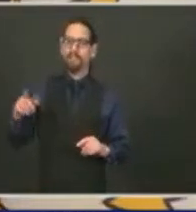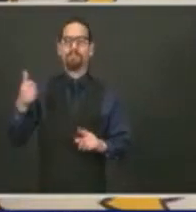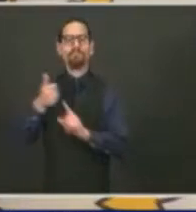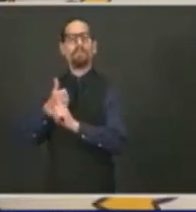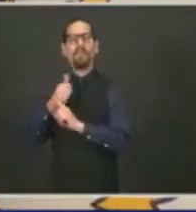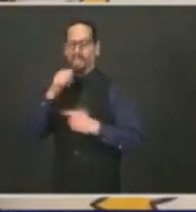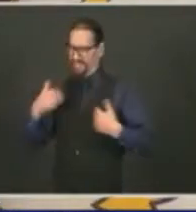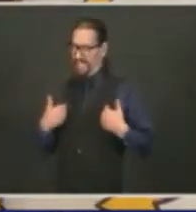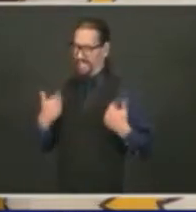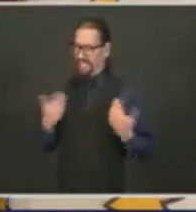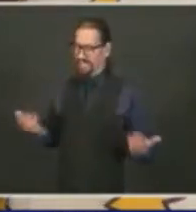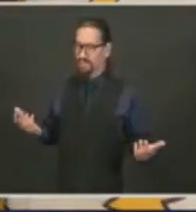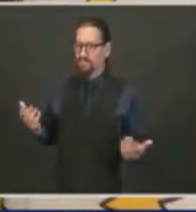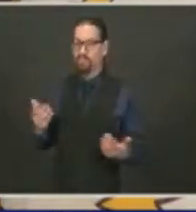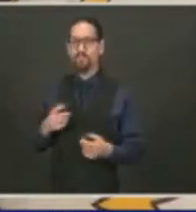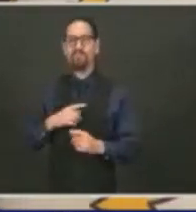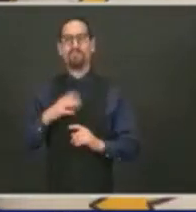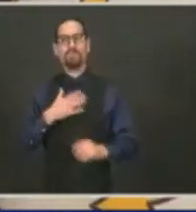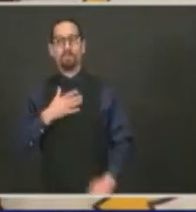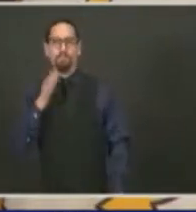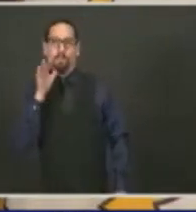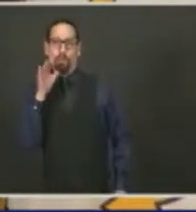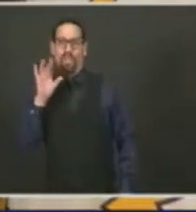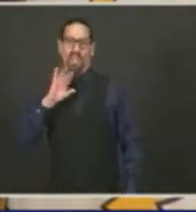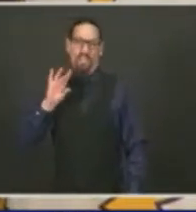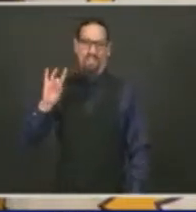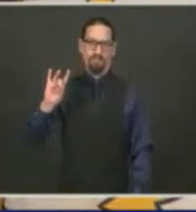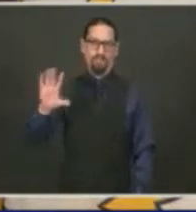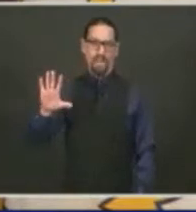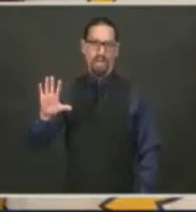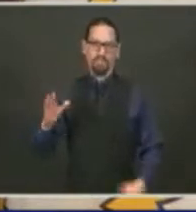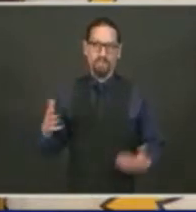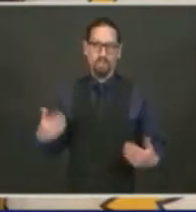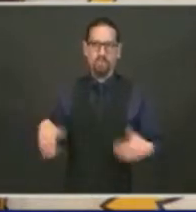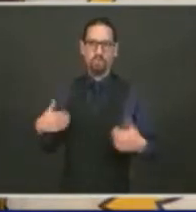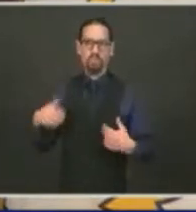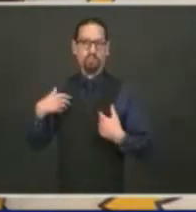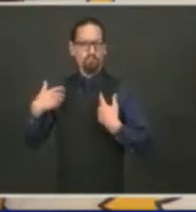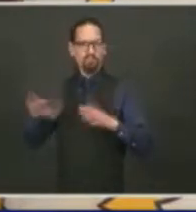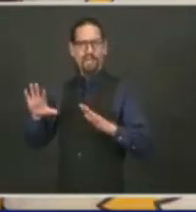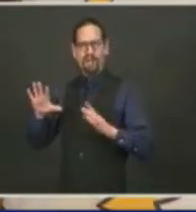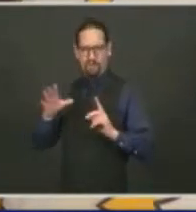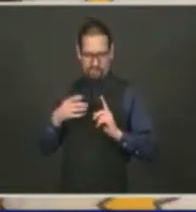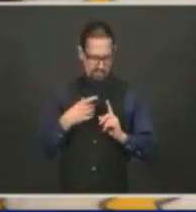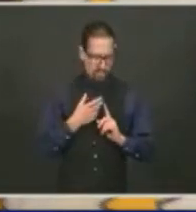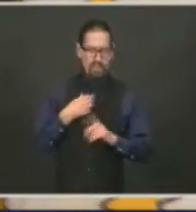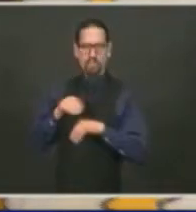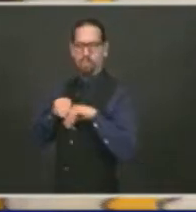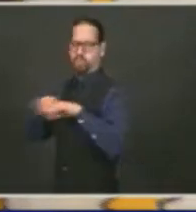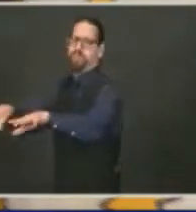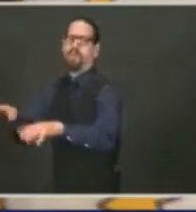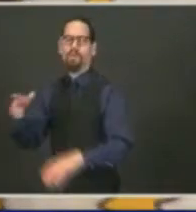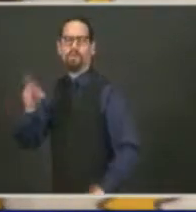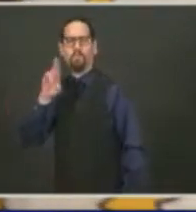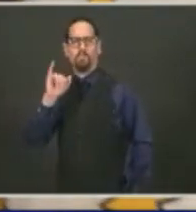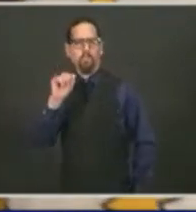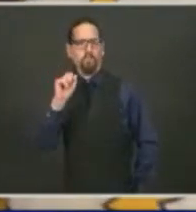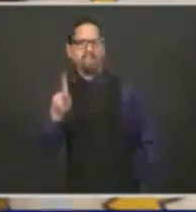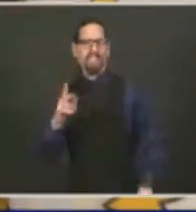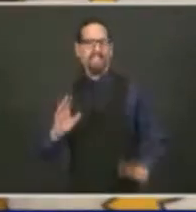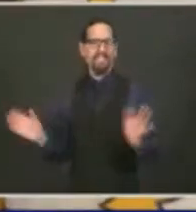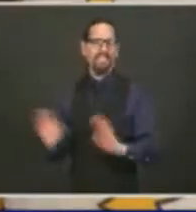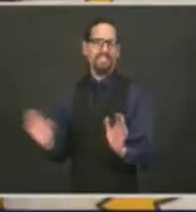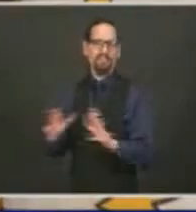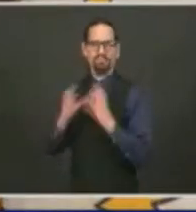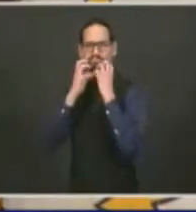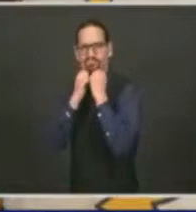she's doing good too, but we just aren't putting my mom and dad at risk. That just isn't the right thing for us to do this year. So I want to throw this out that this is something that I think is